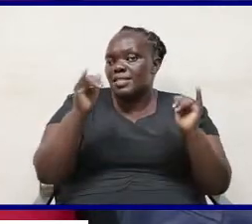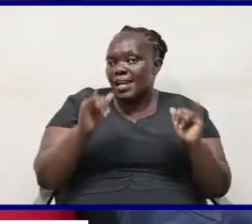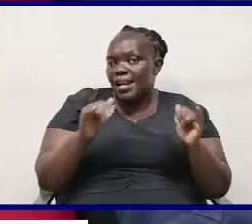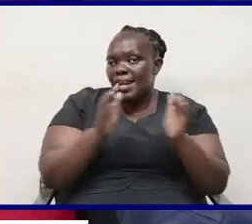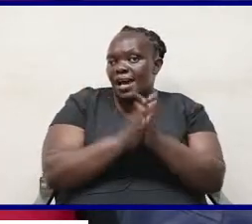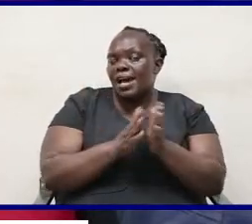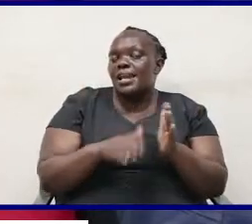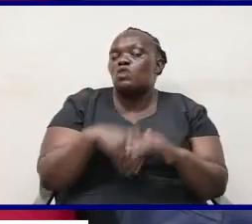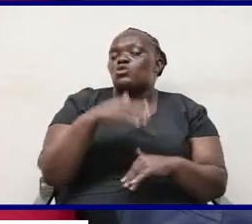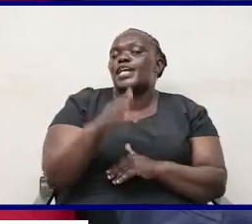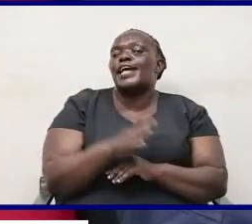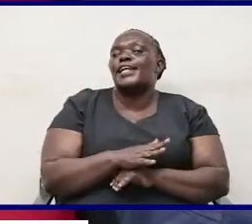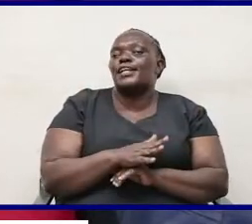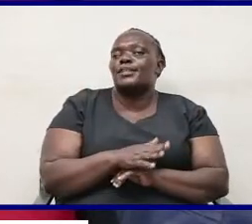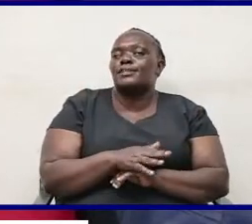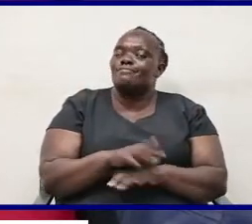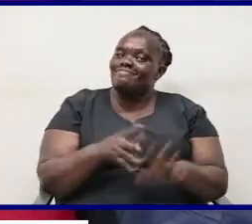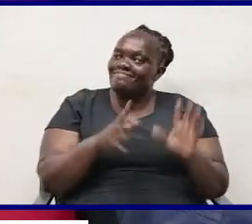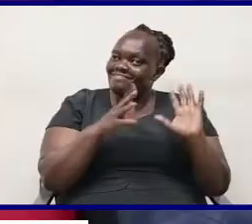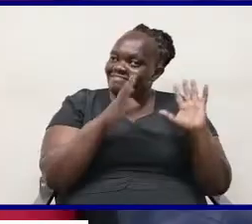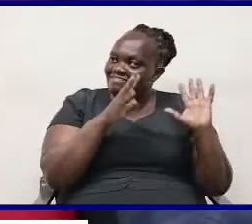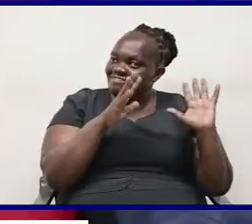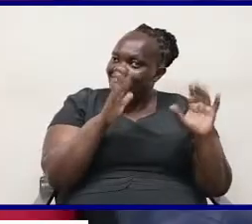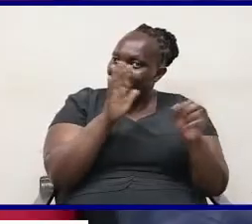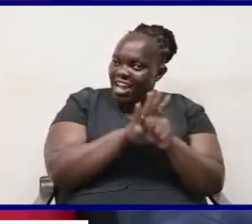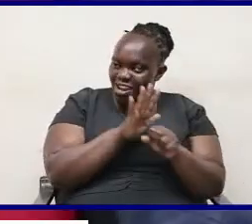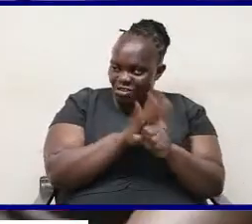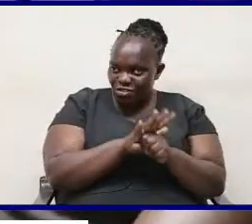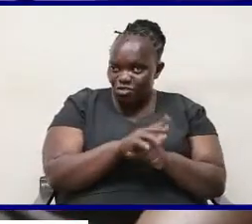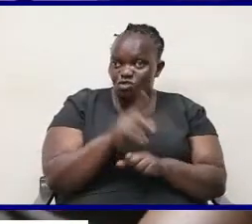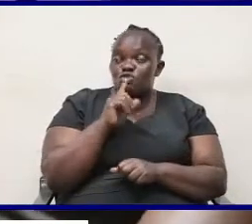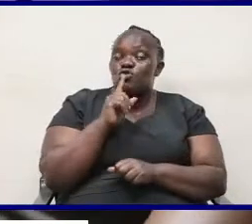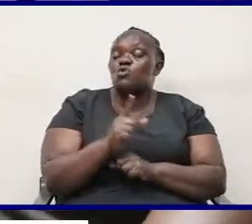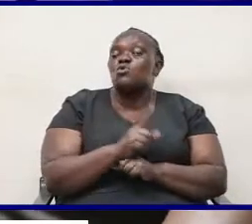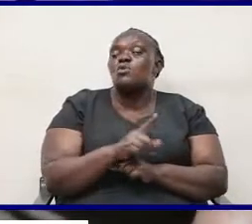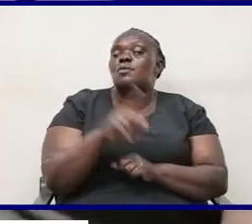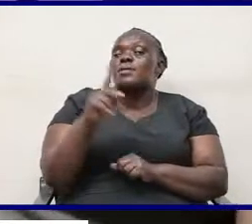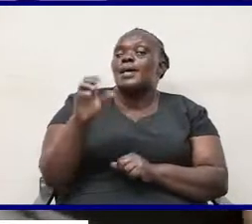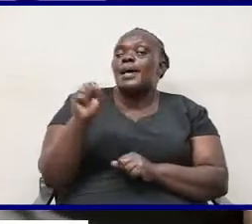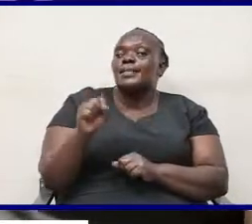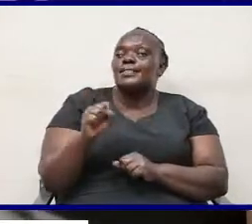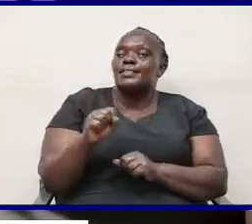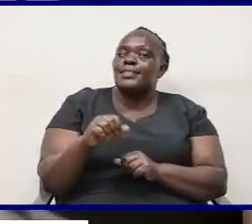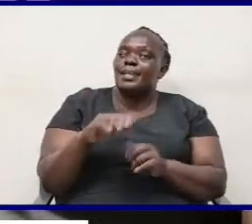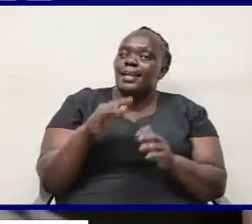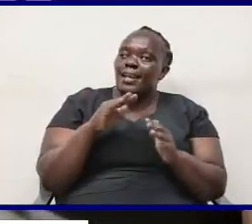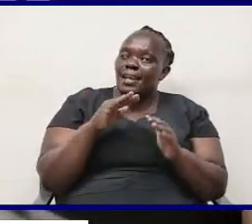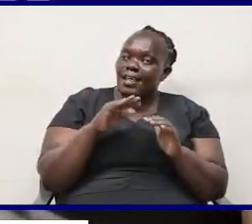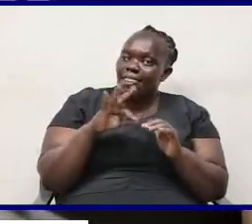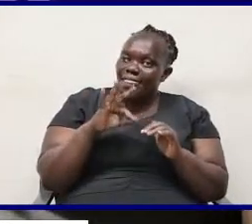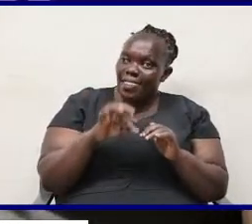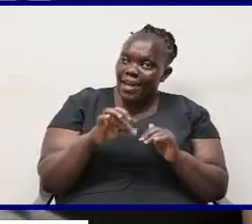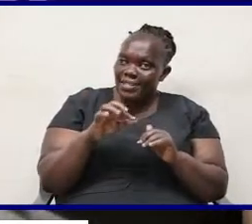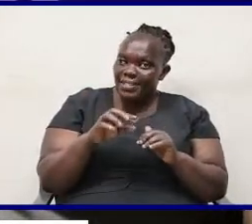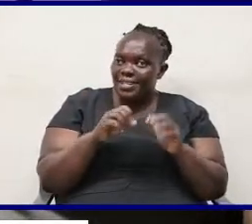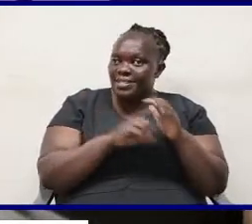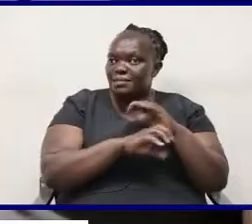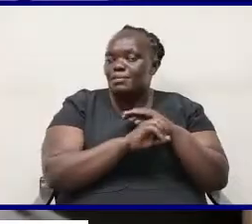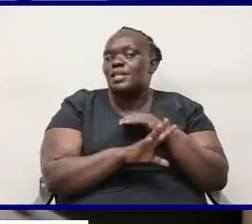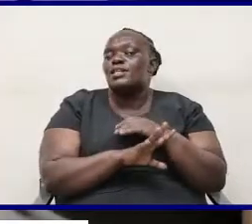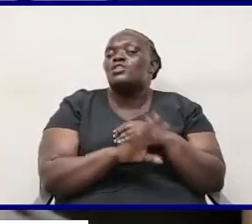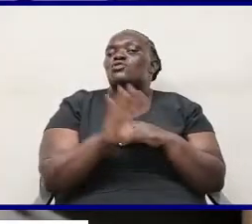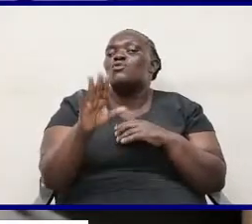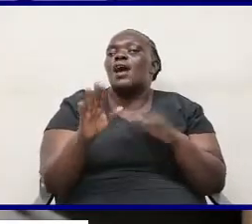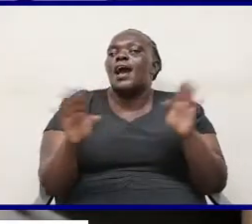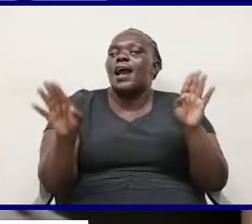and externally. Makofi kabisa. So, yes, in less than 30 seconds, maybe you can give us